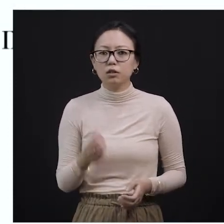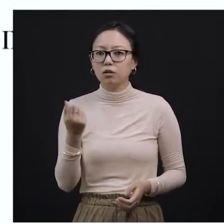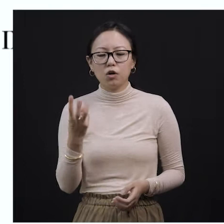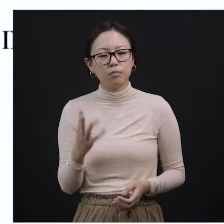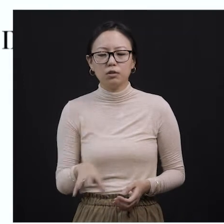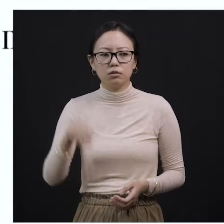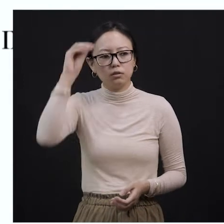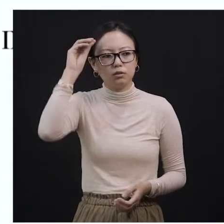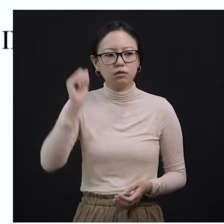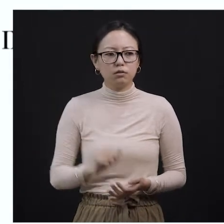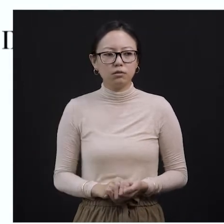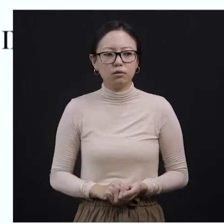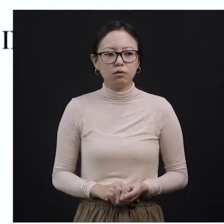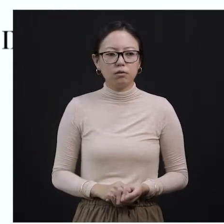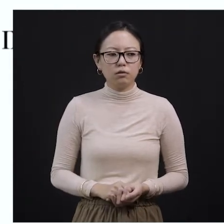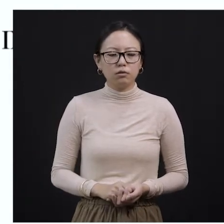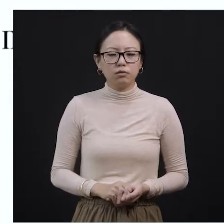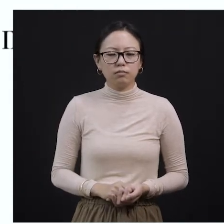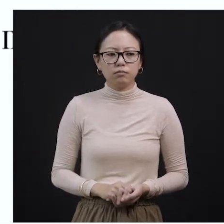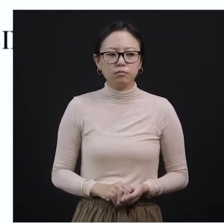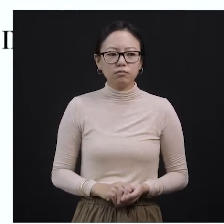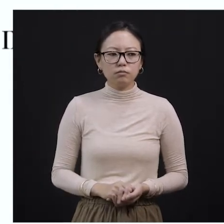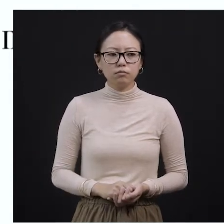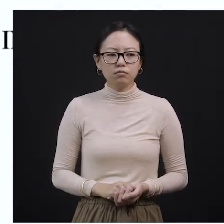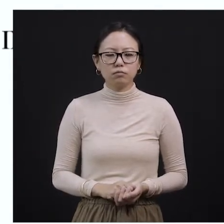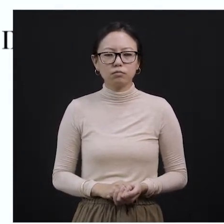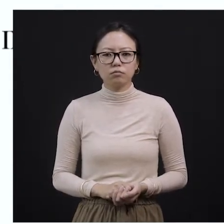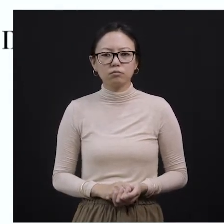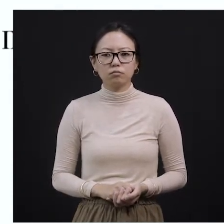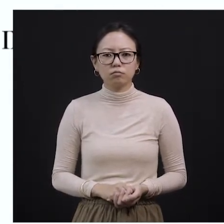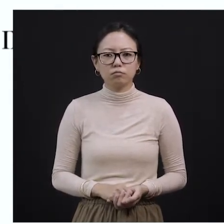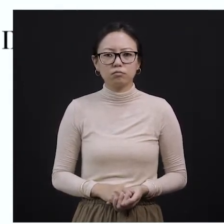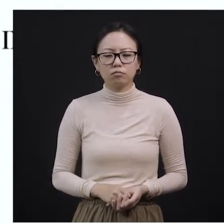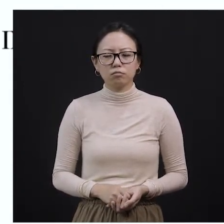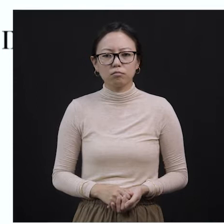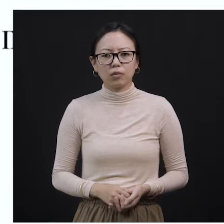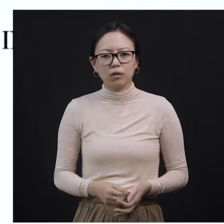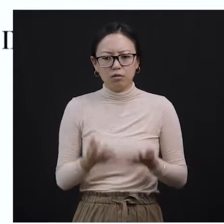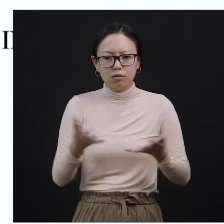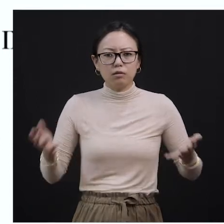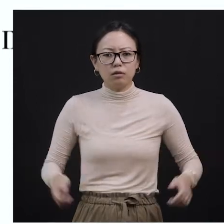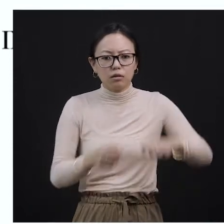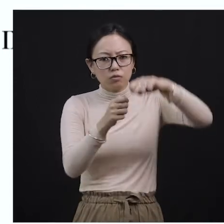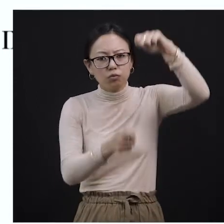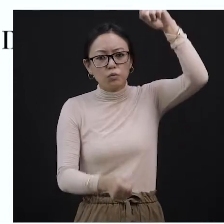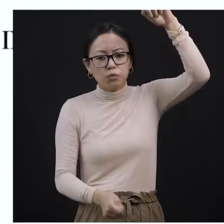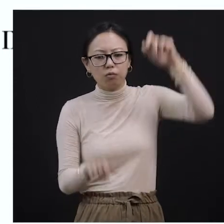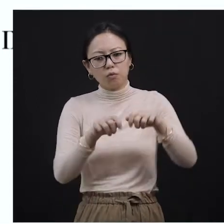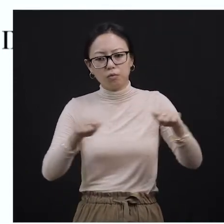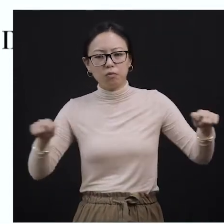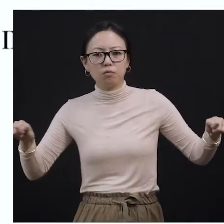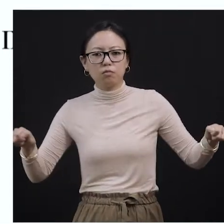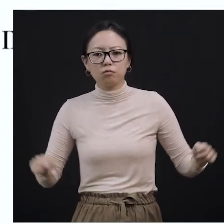the length of objects in non-standard units. Non-standard